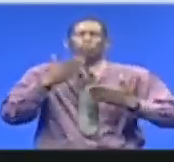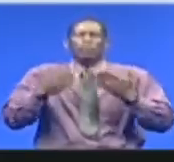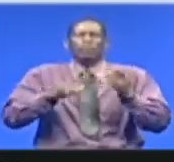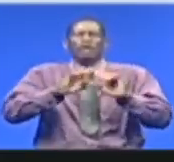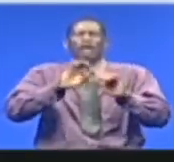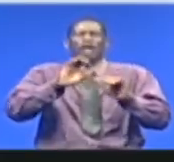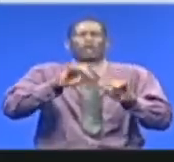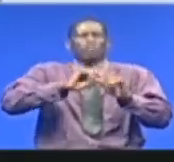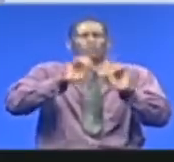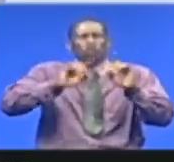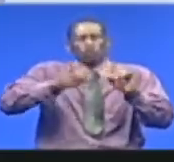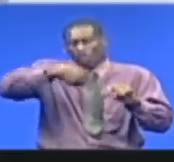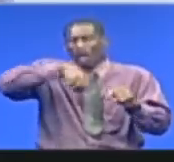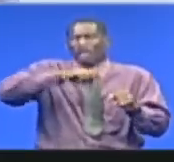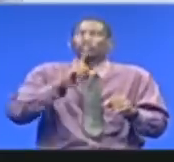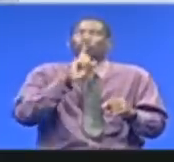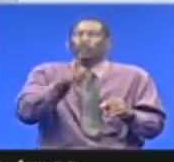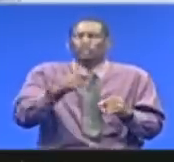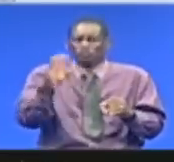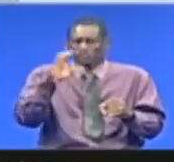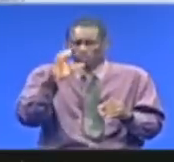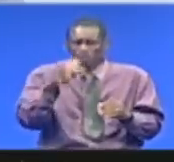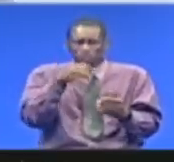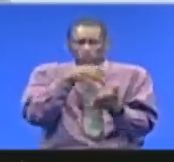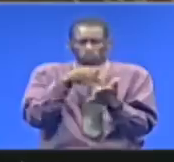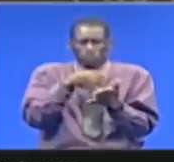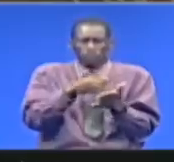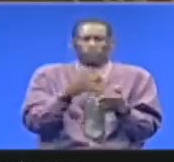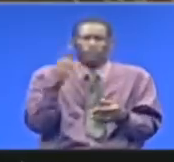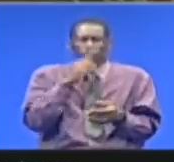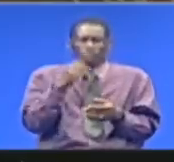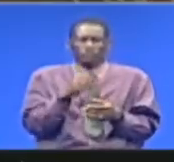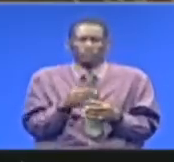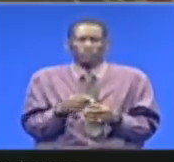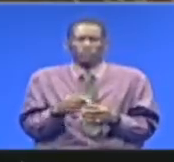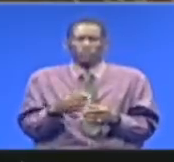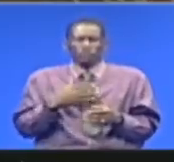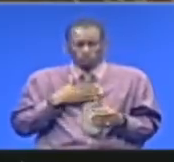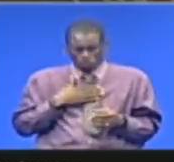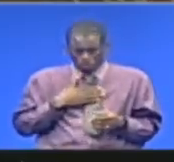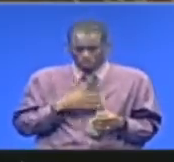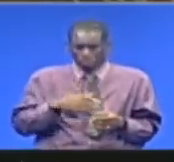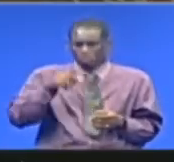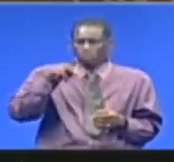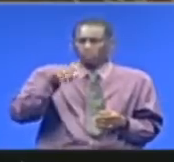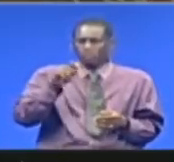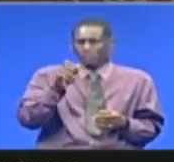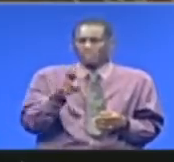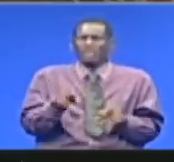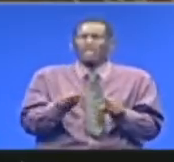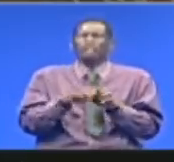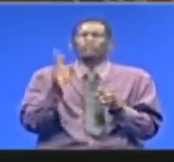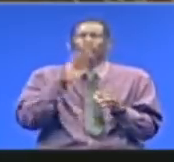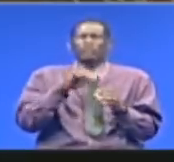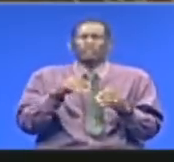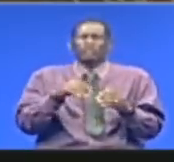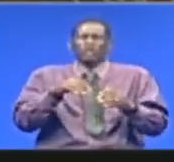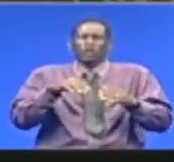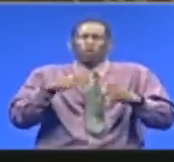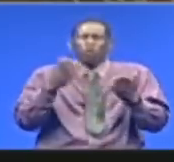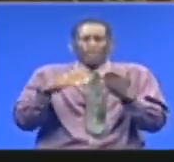as leaders dictating to citizens, yeah, to engage in acts of violence. You make a point there. But Honorable Mathuki, as we, yes, as we wind up, yes, who decides the boundaries of